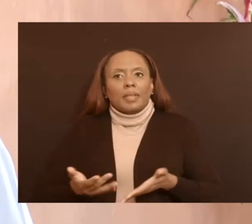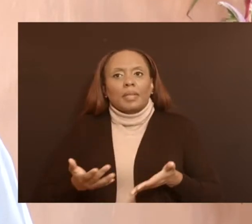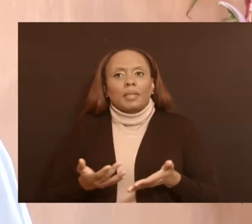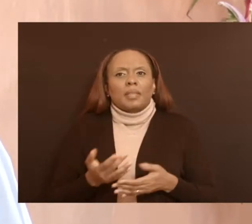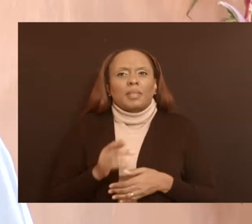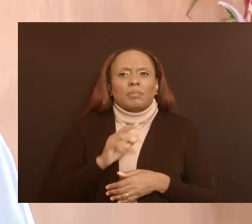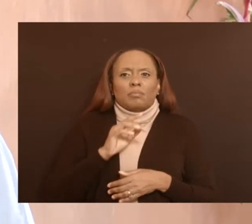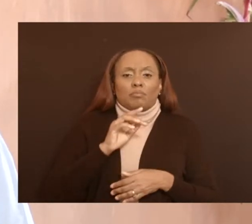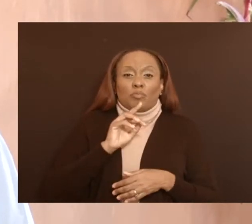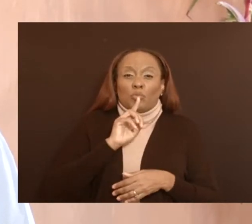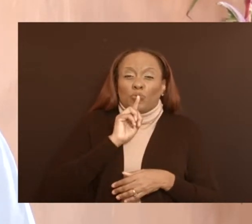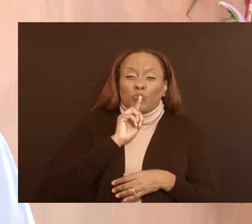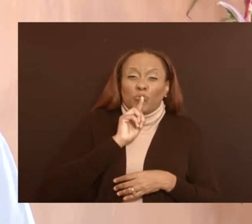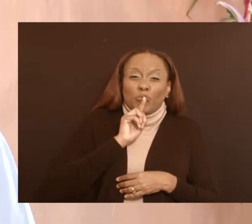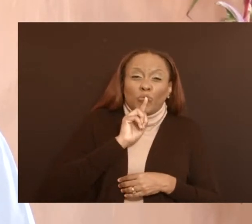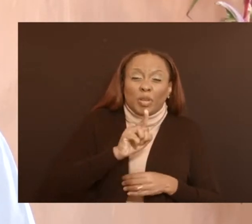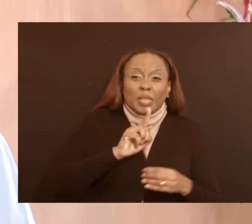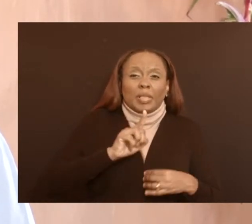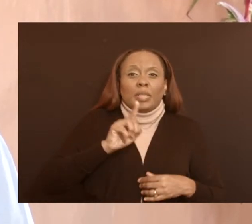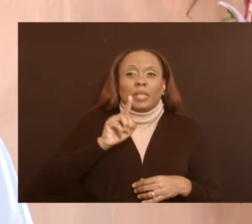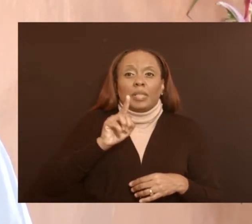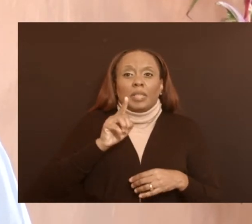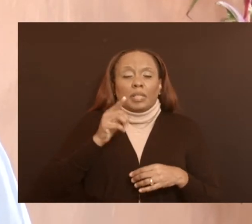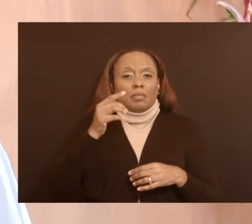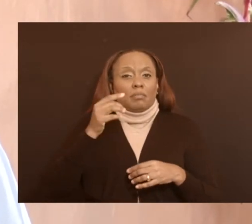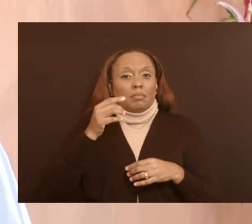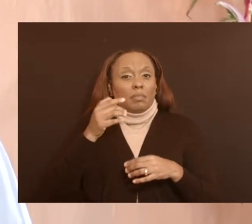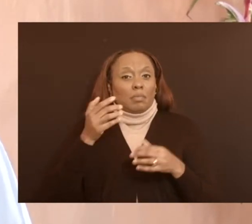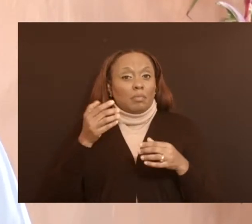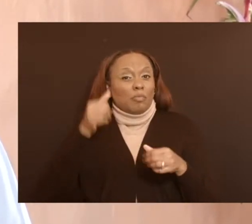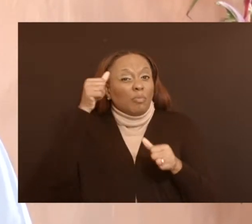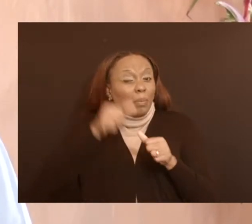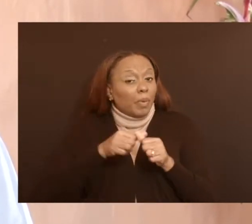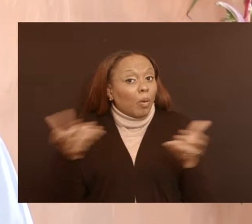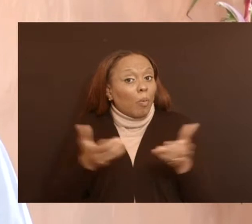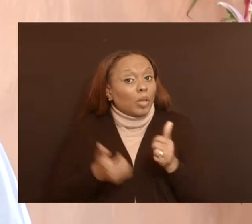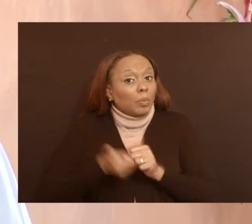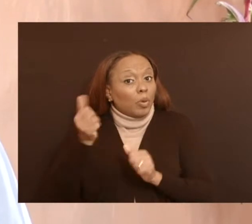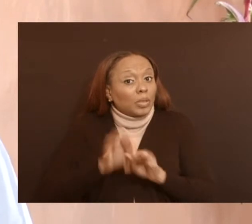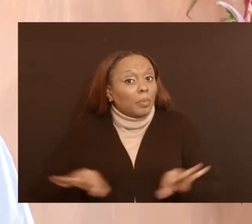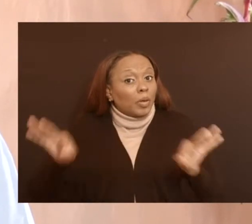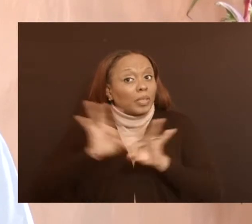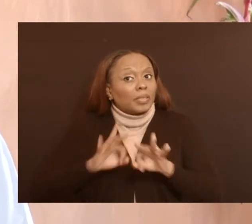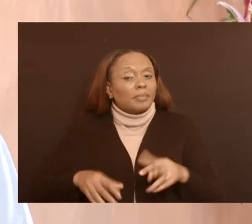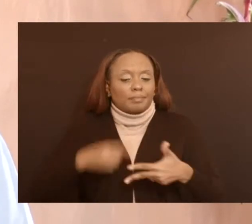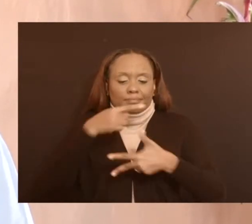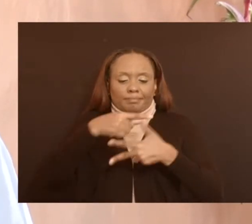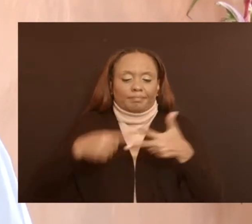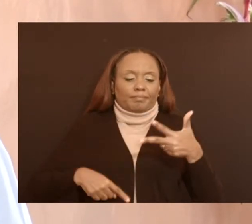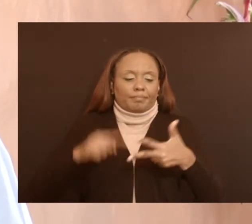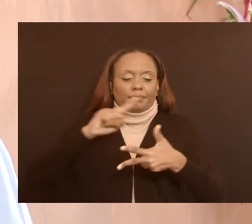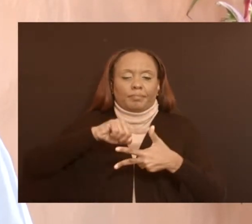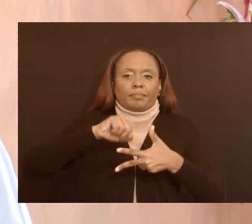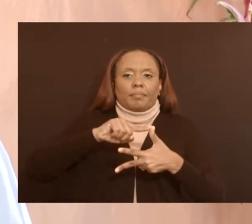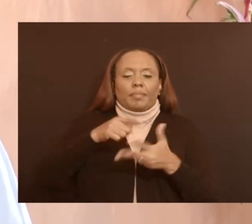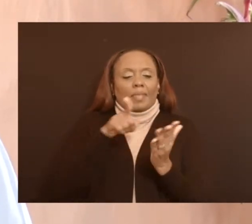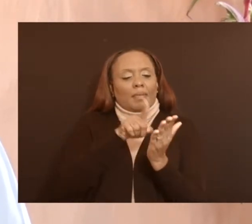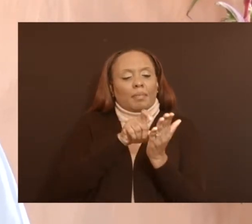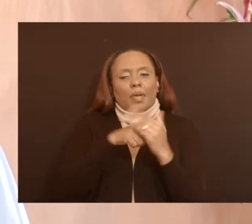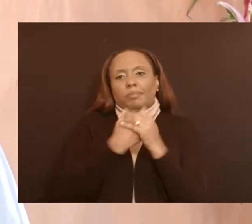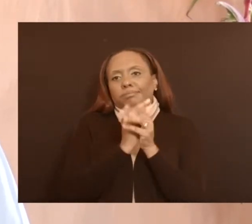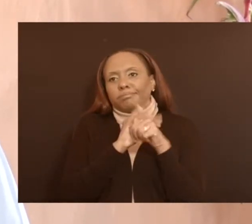very common things: hand sanitizing, wearing of masks, physical